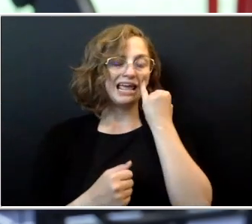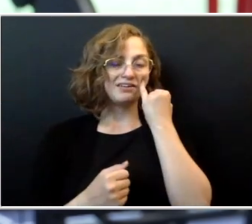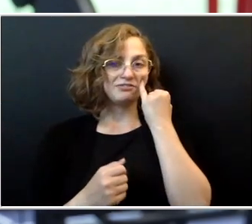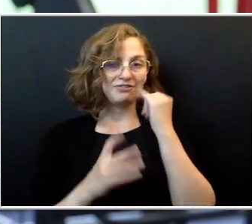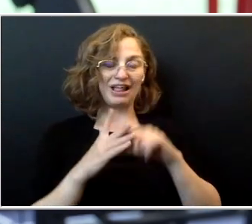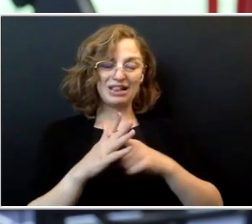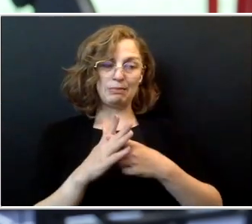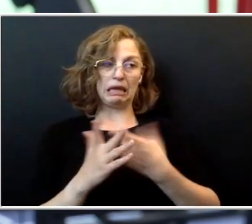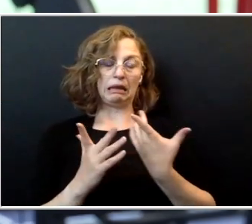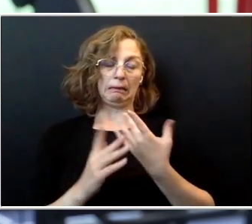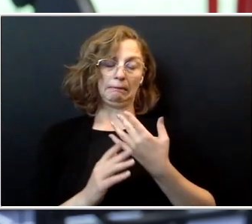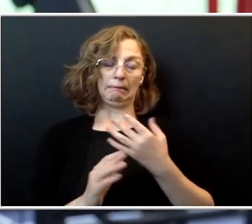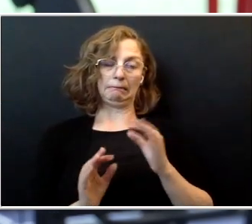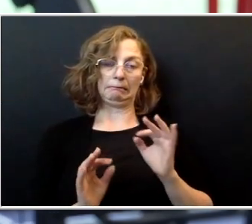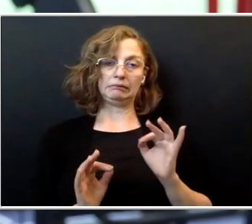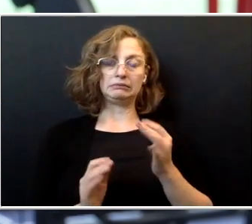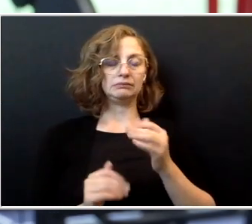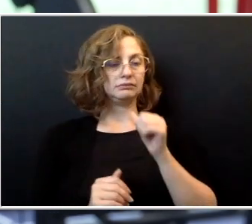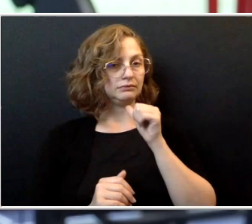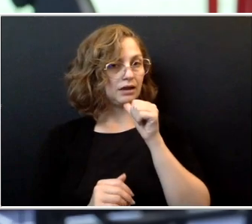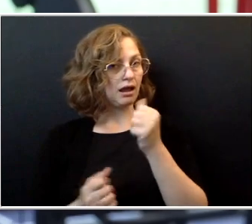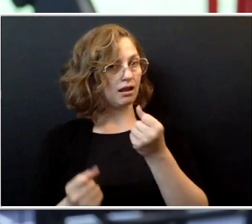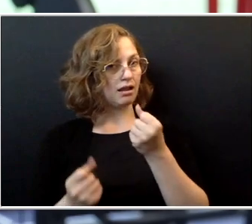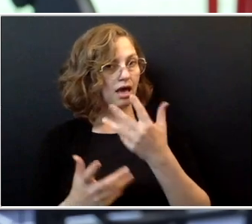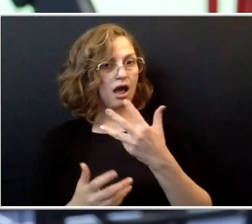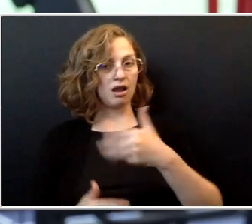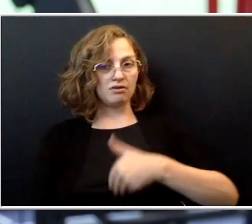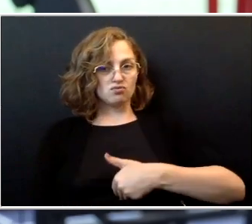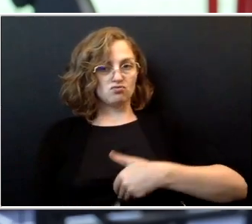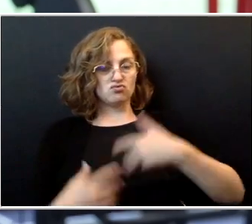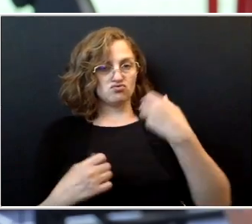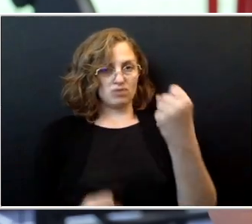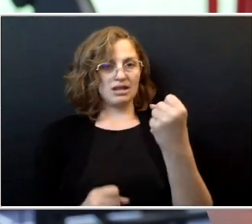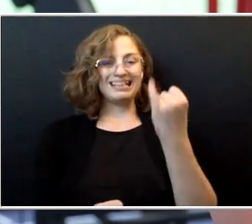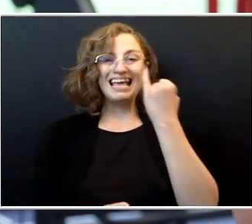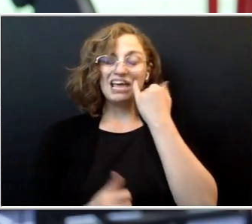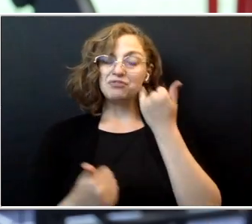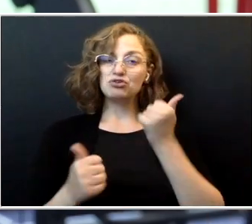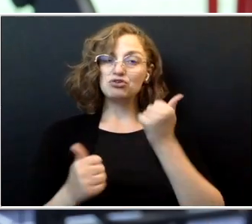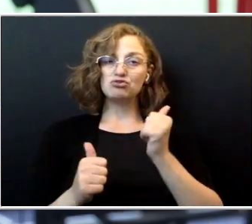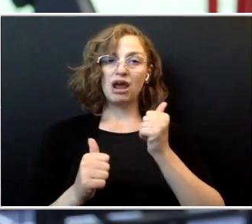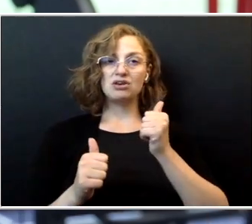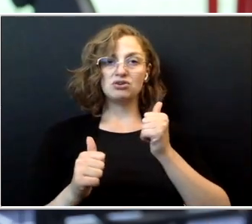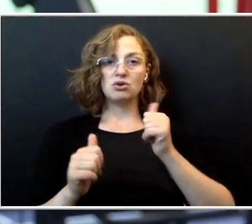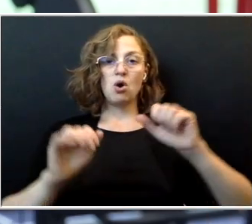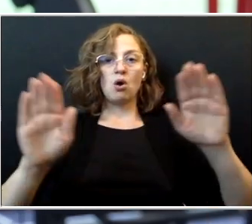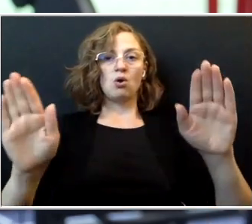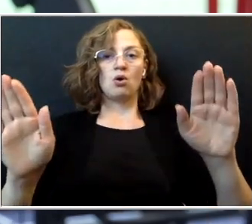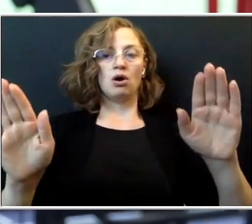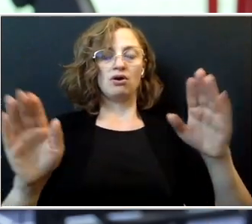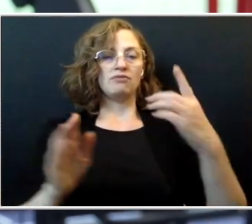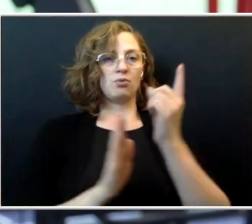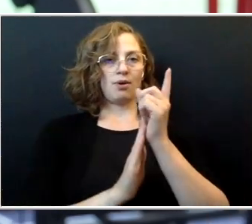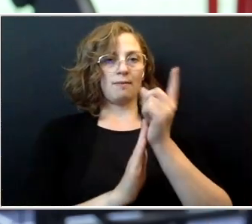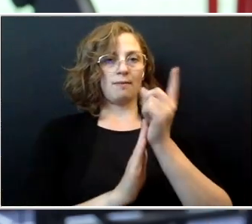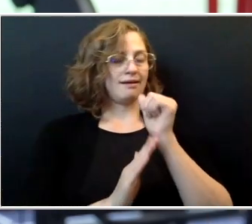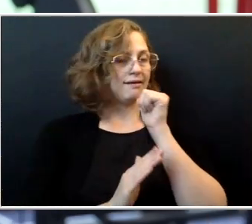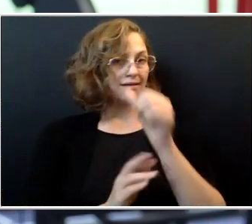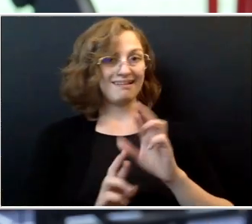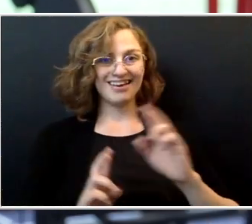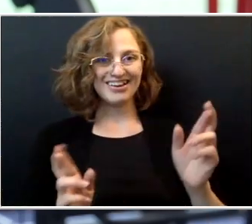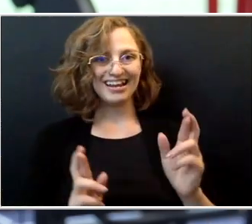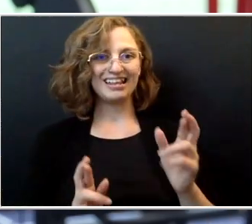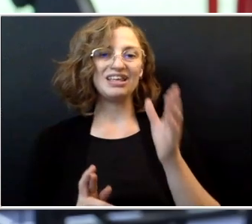a lot of times if you're trying to hold a plank for a minute and you're not prepared for that, instead you're going to use your back muscles, you're going to probably hurt in the